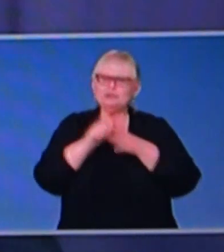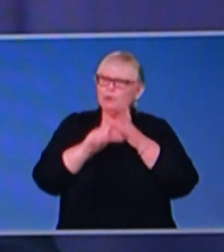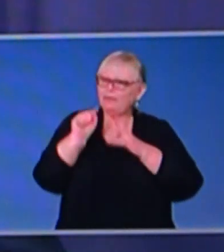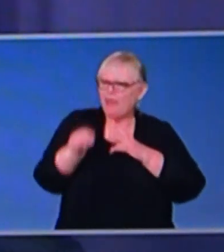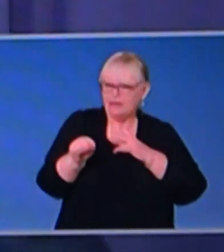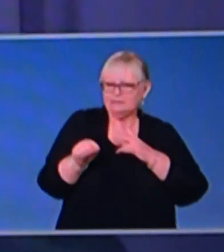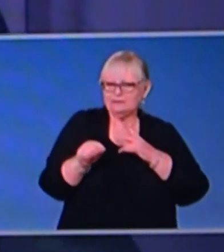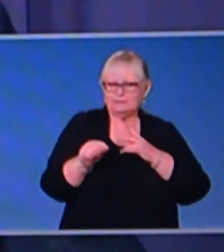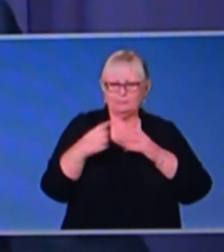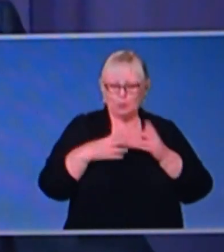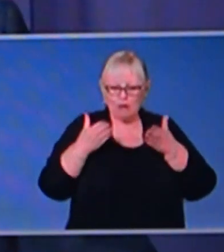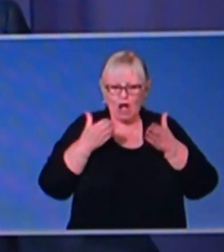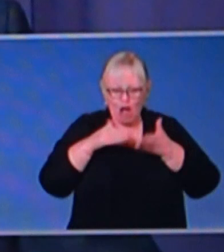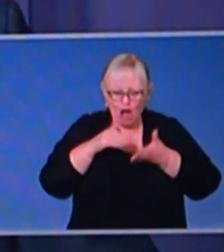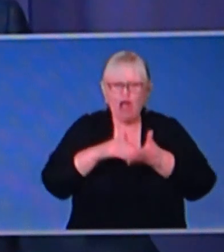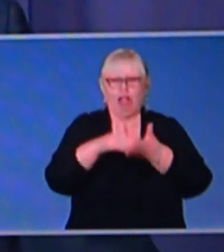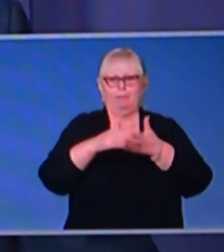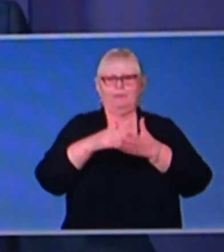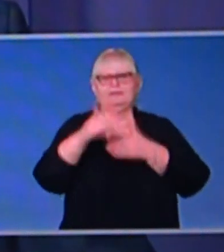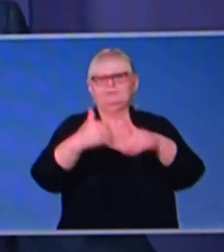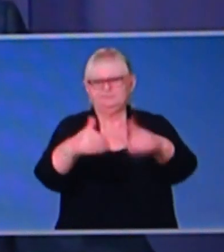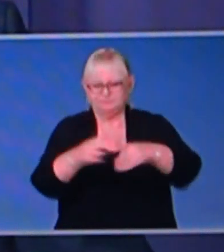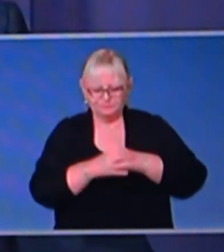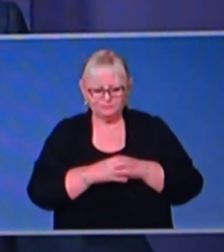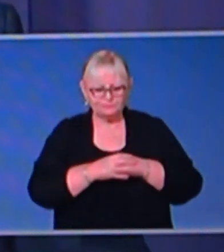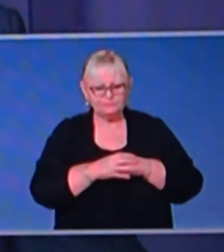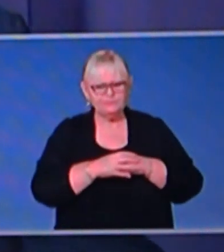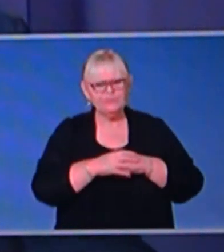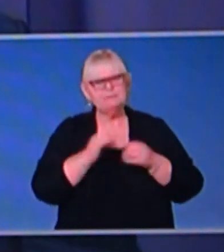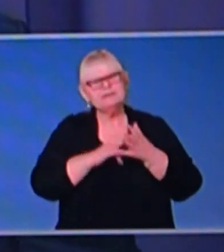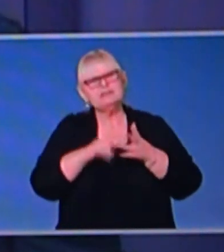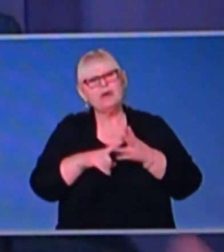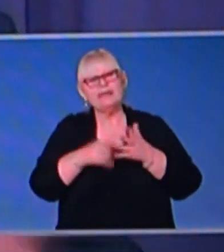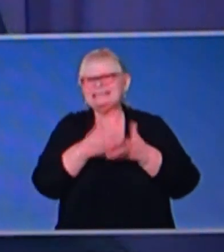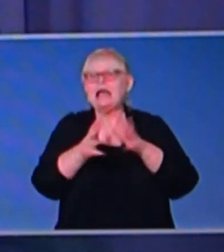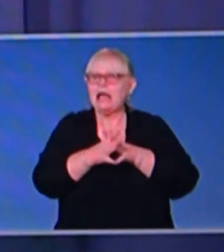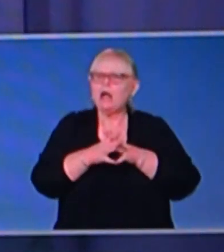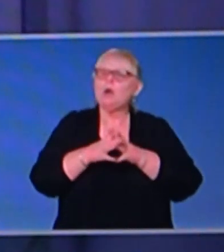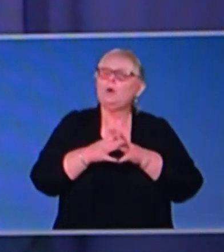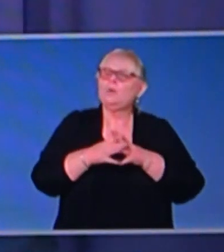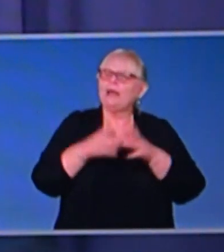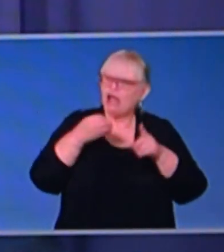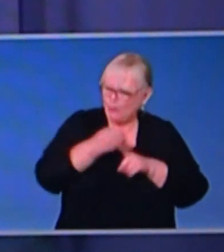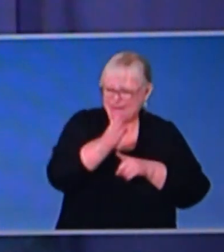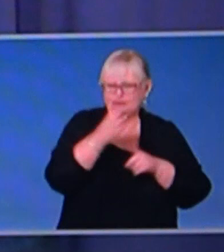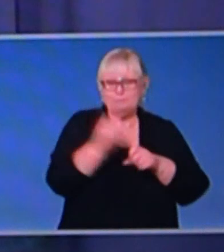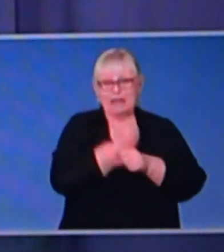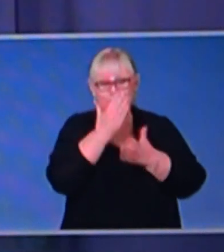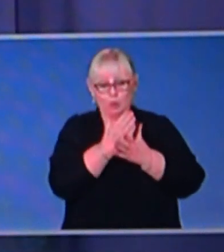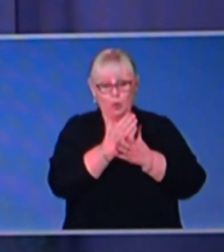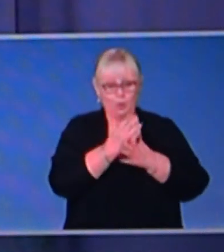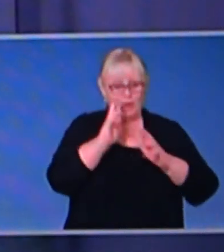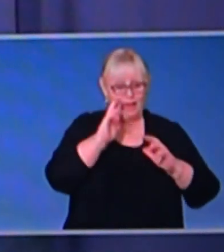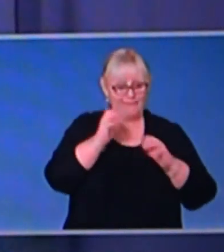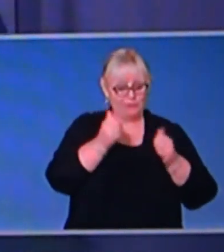will enable us to go further down this path. But so that is how we're pursuing it, putting the protections in place for a COVID-safe